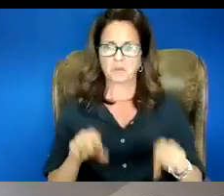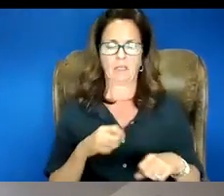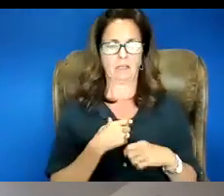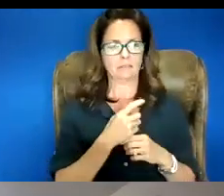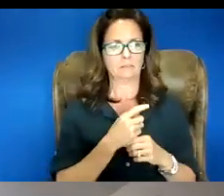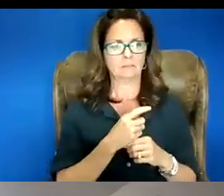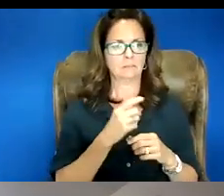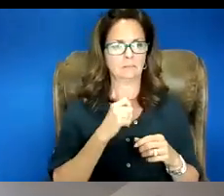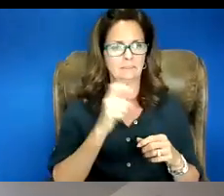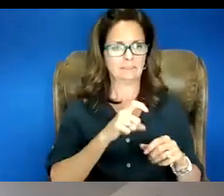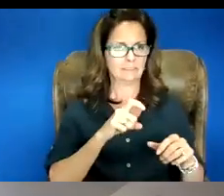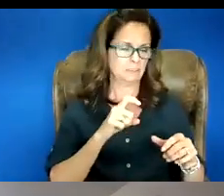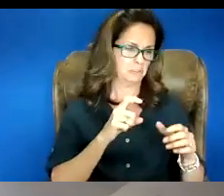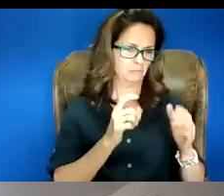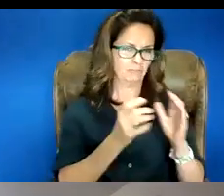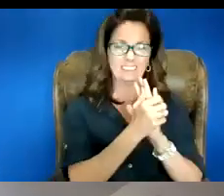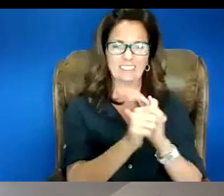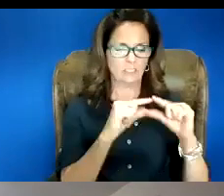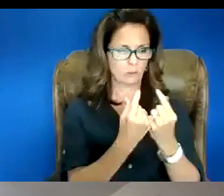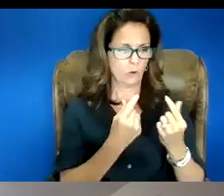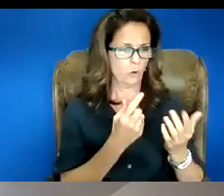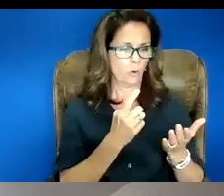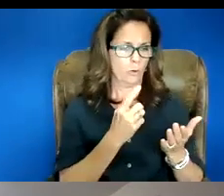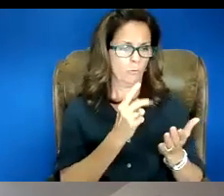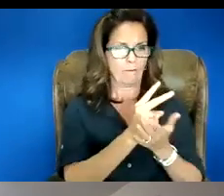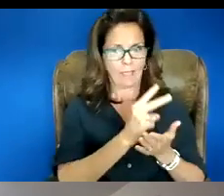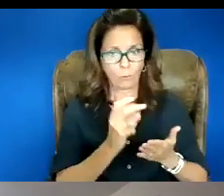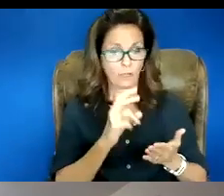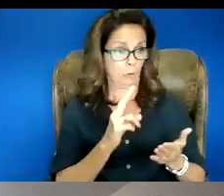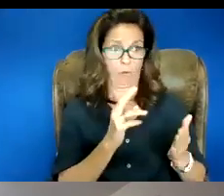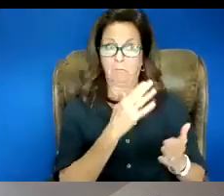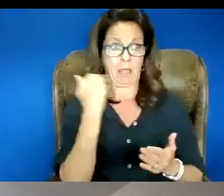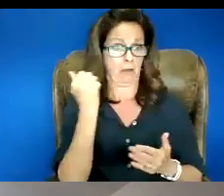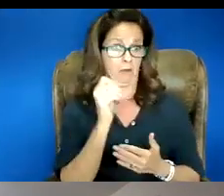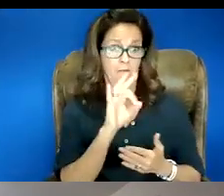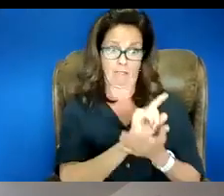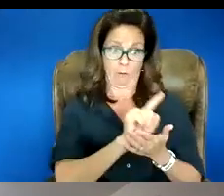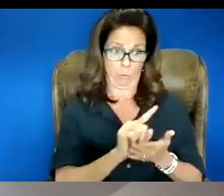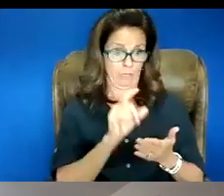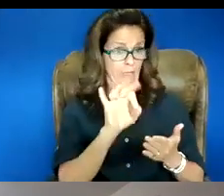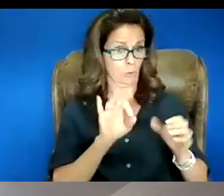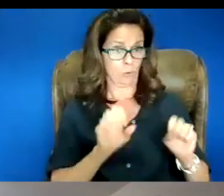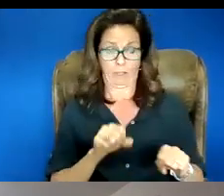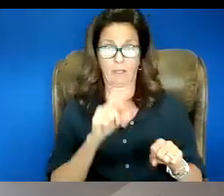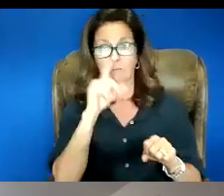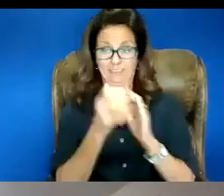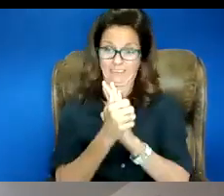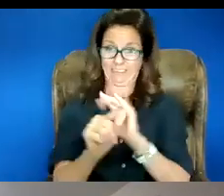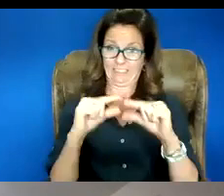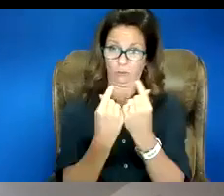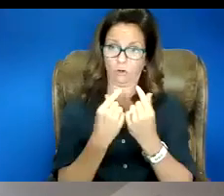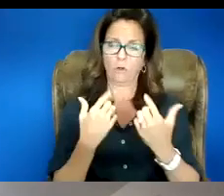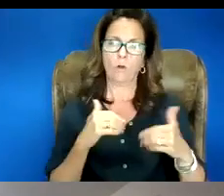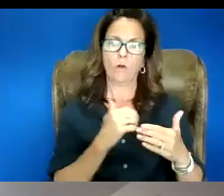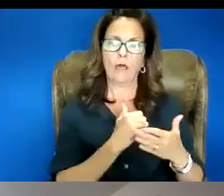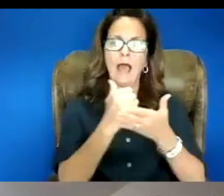groups, every other week or even every week if you're able to do that. And because those skill groups are designed to help you develop